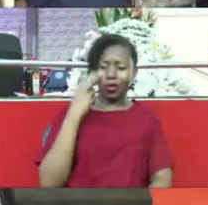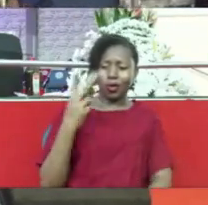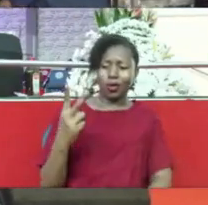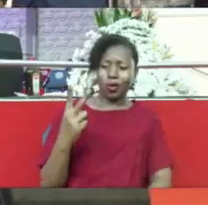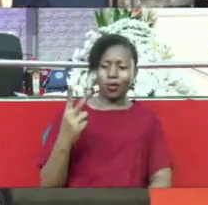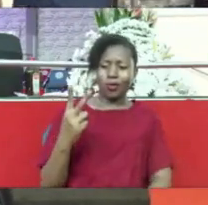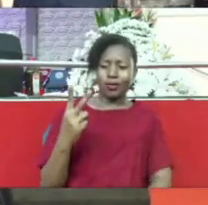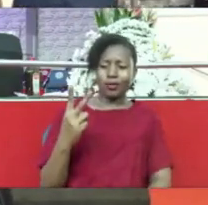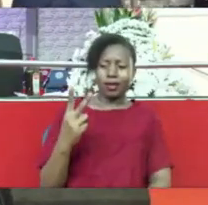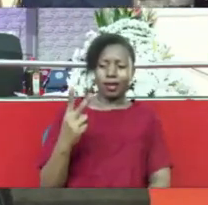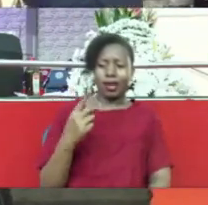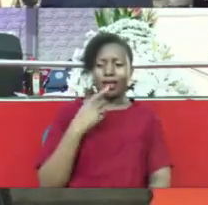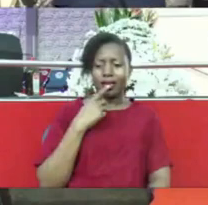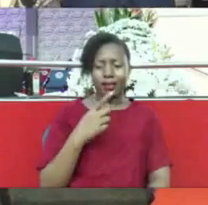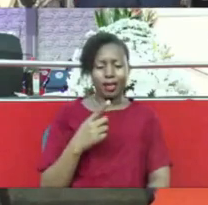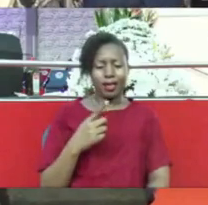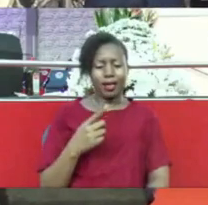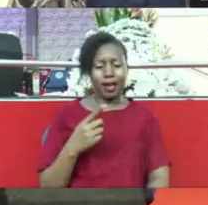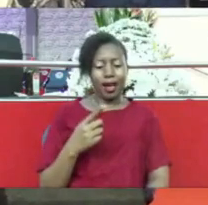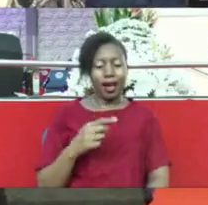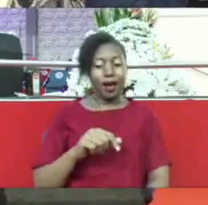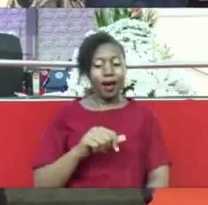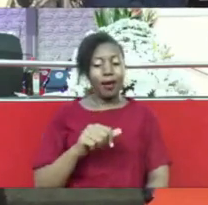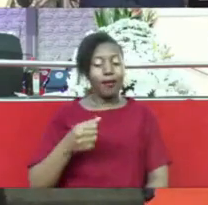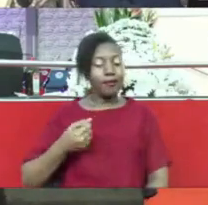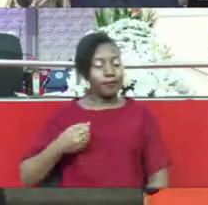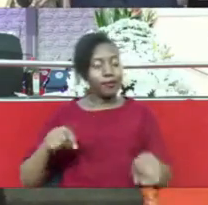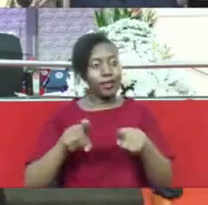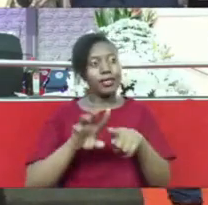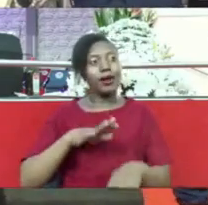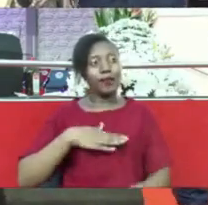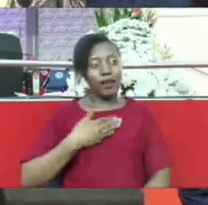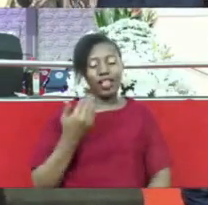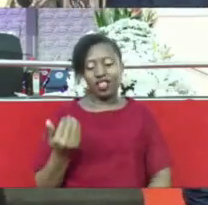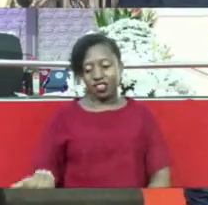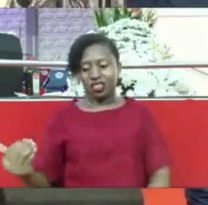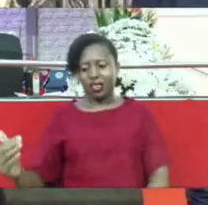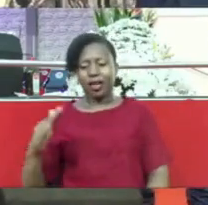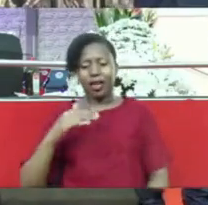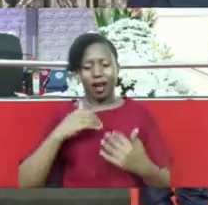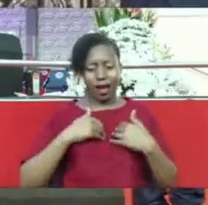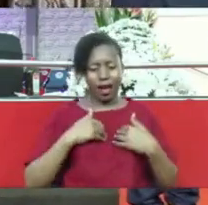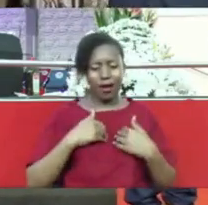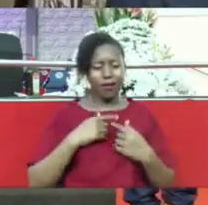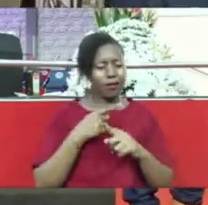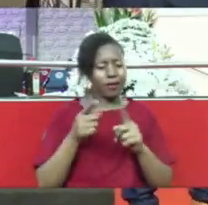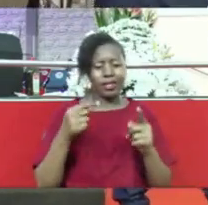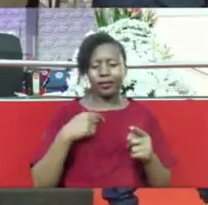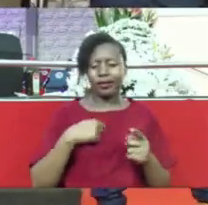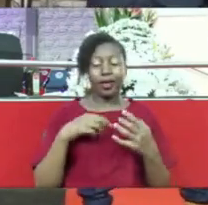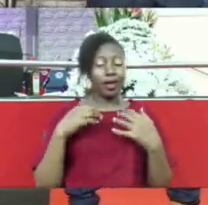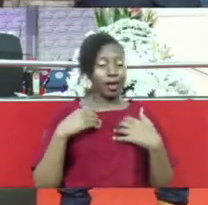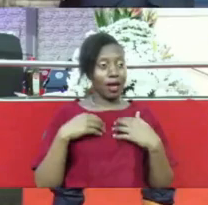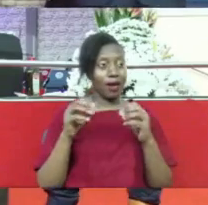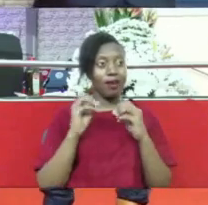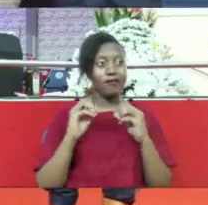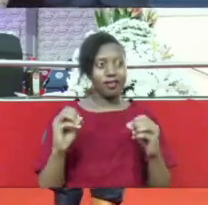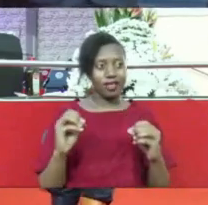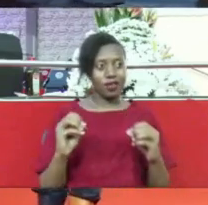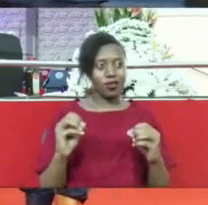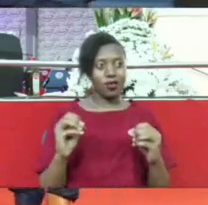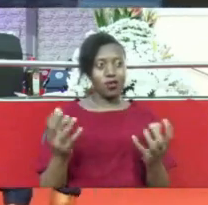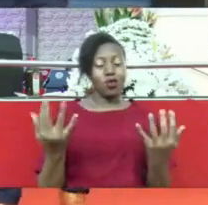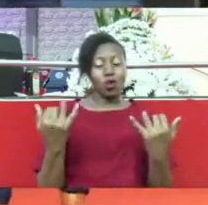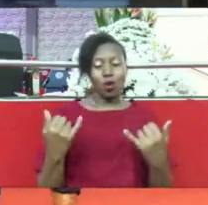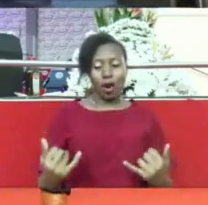and I don't have. Mke mwenza ako na watoto mimi sina mtoto. And devised a plan. Na akaanza kufanya mpango. Because